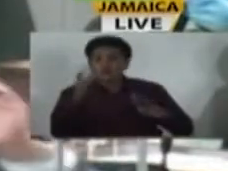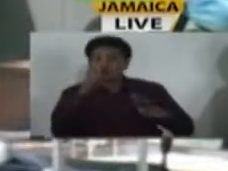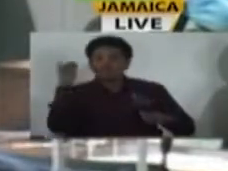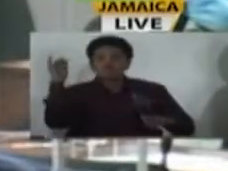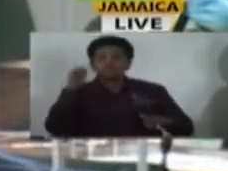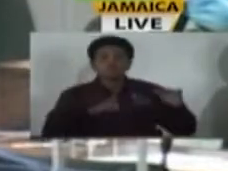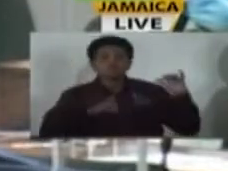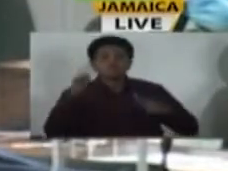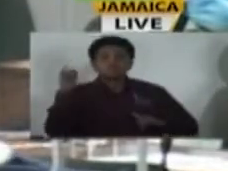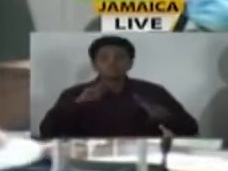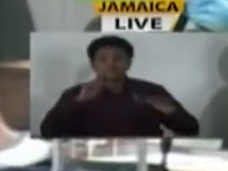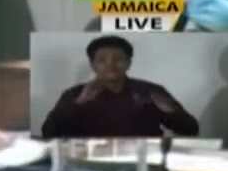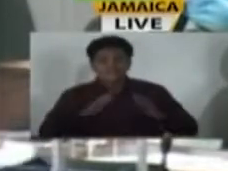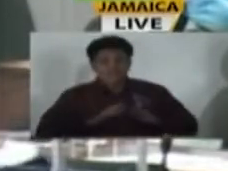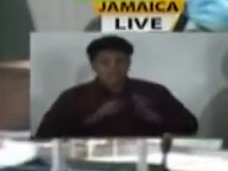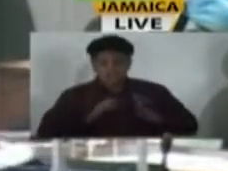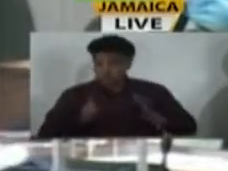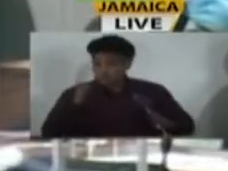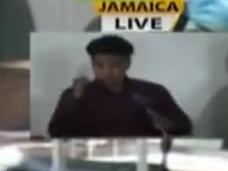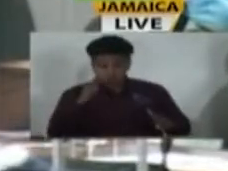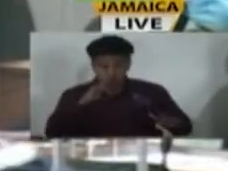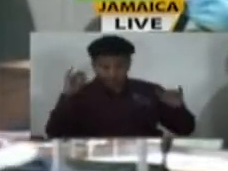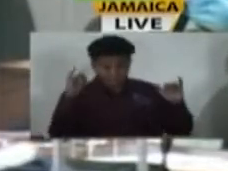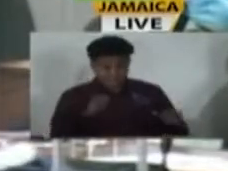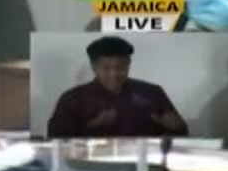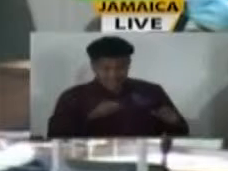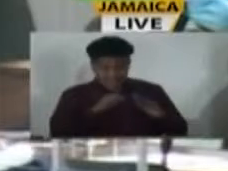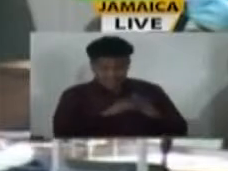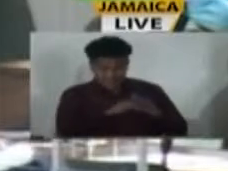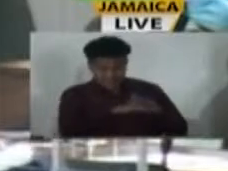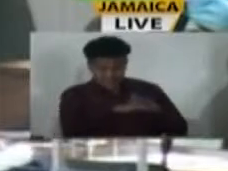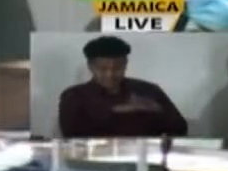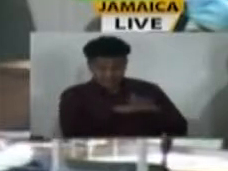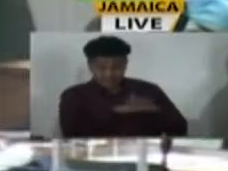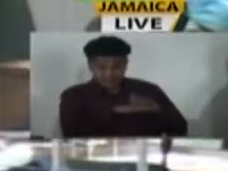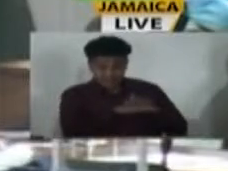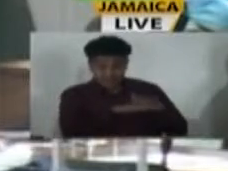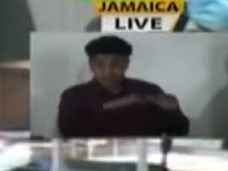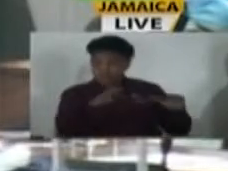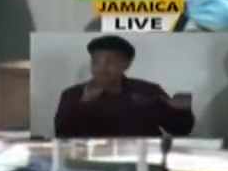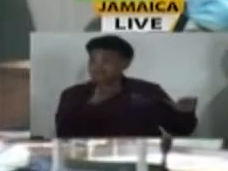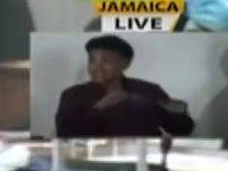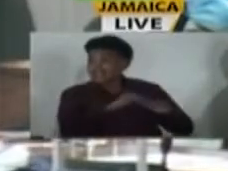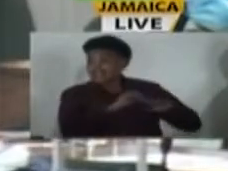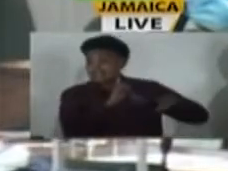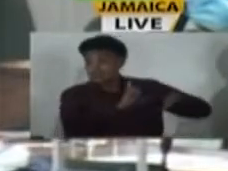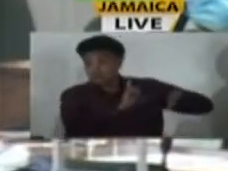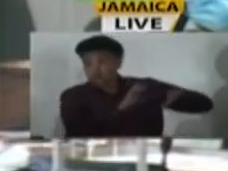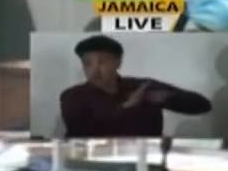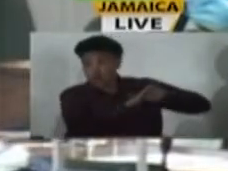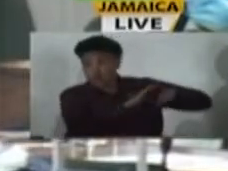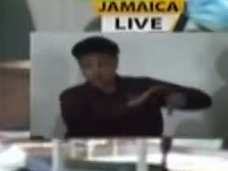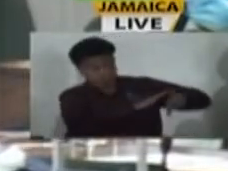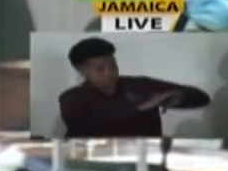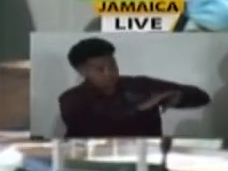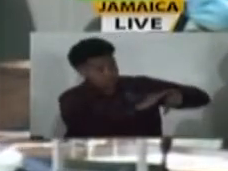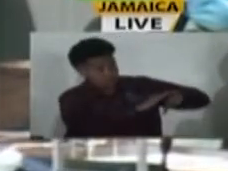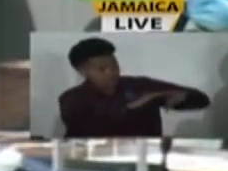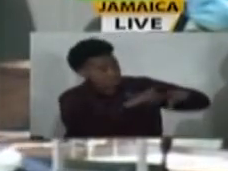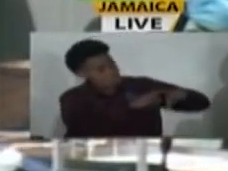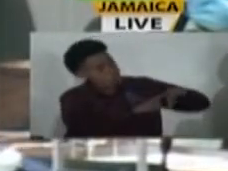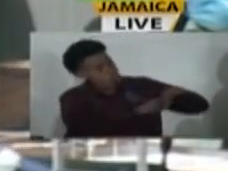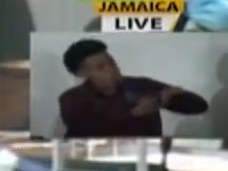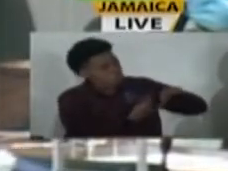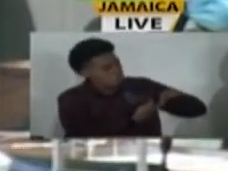tourist refuse to stay inside the resilient corridor as required.